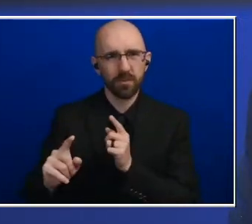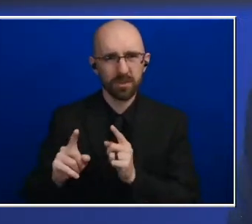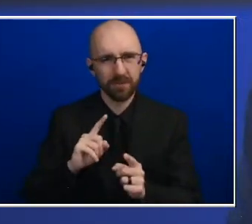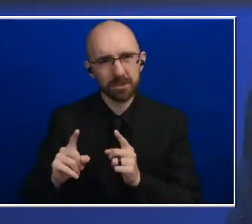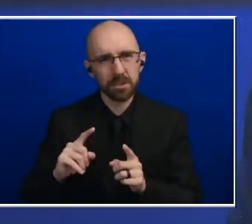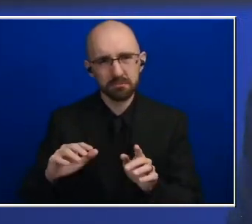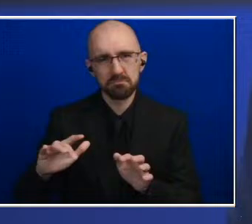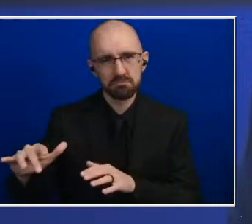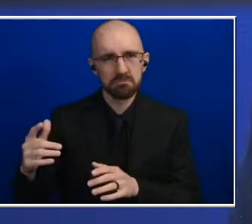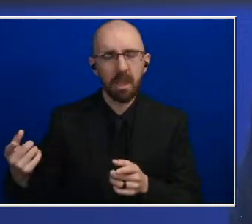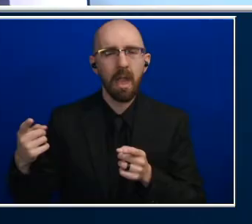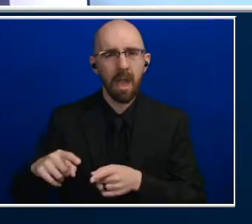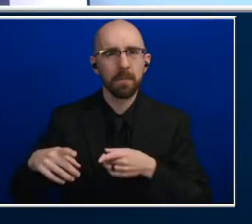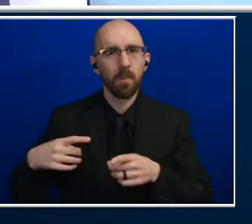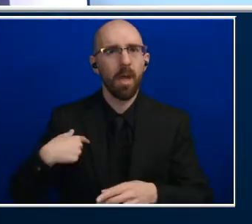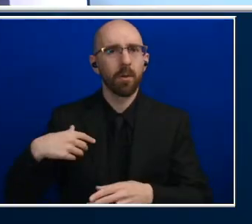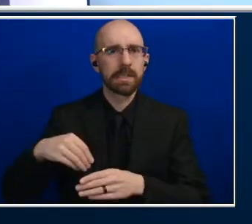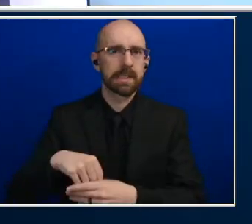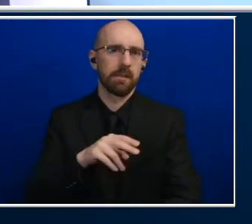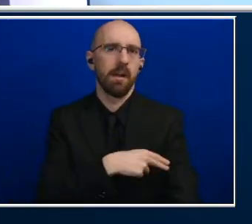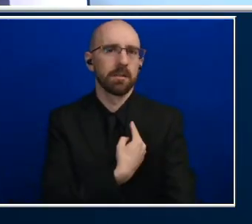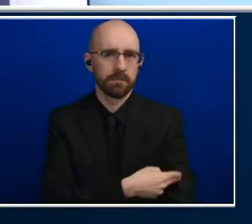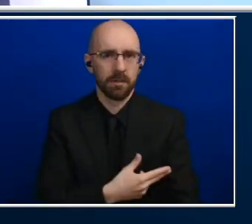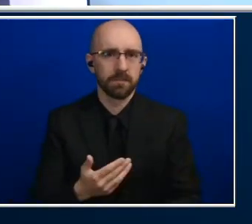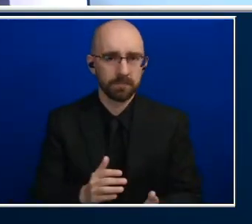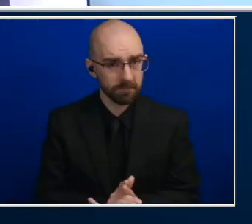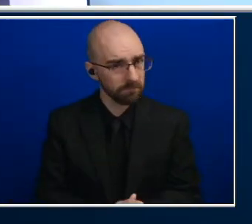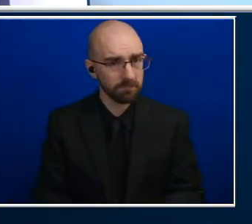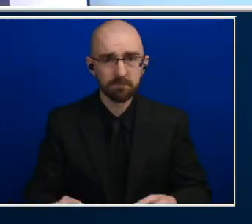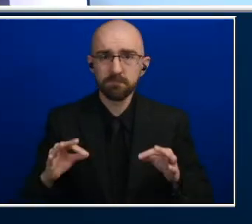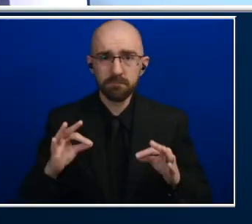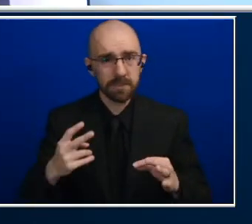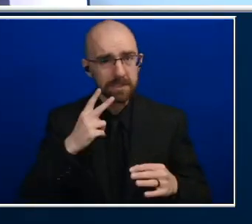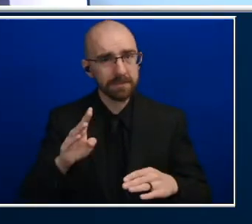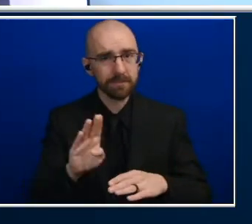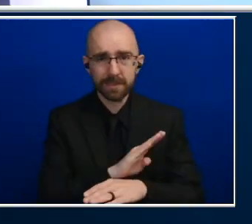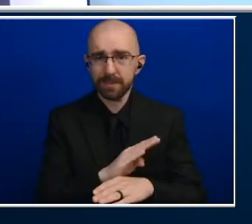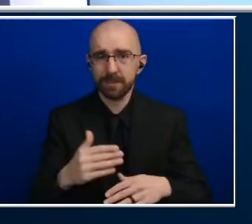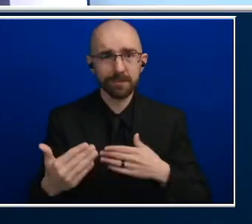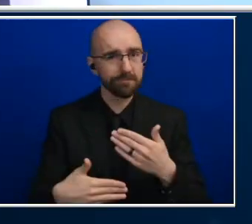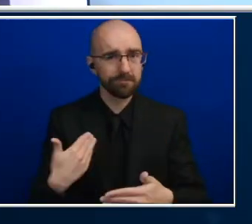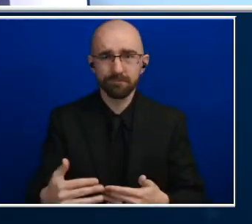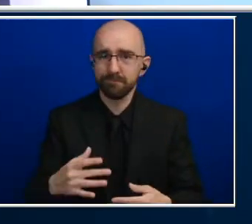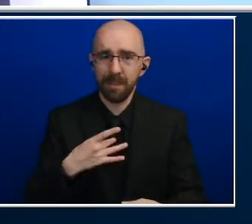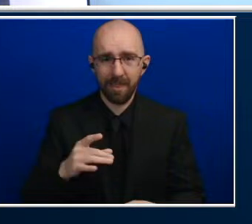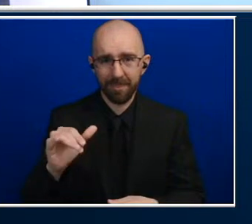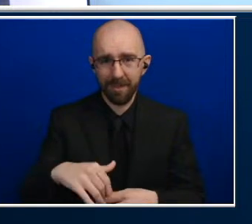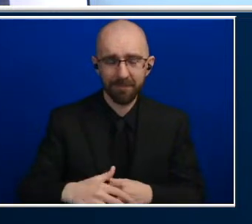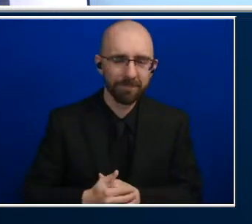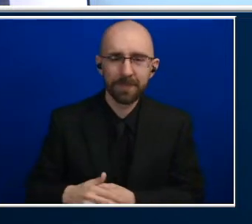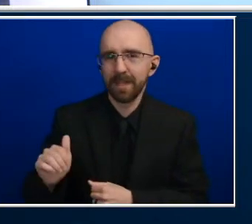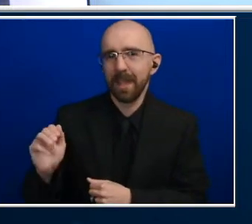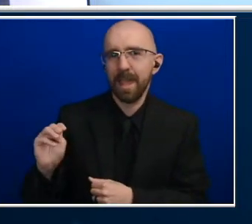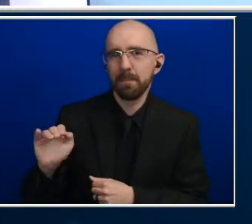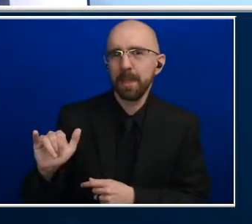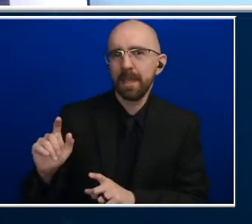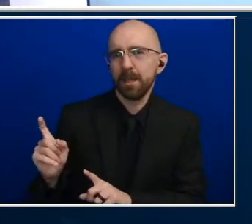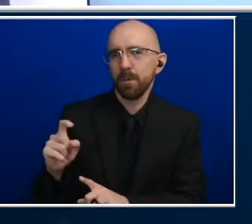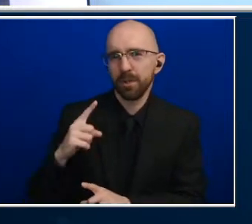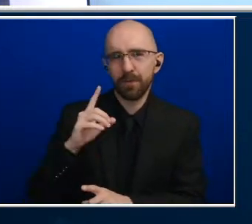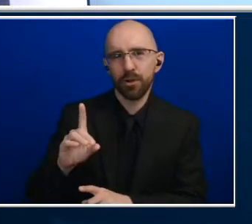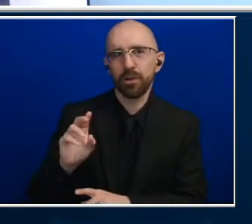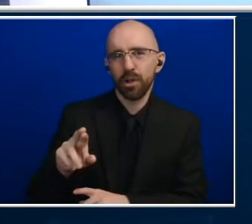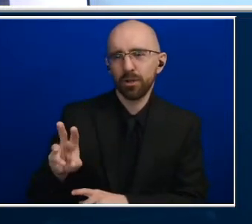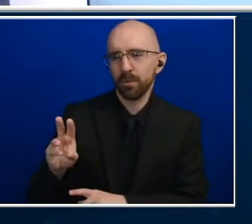I was in the hospital. All right, see, business, I like that. Amy has a question for Dr. Winfield. Amy wants to